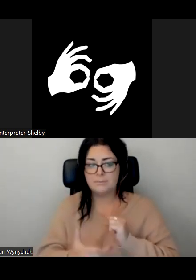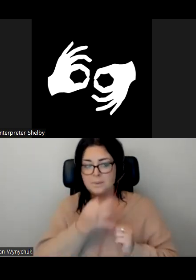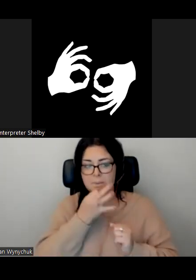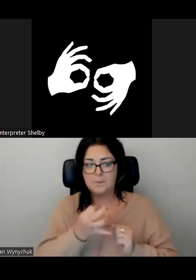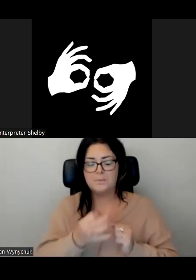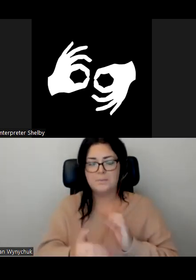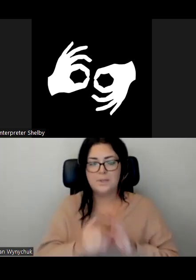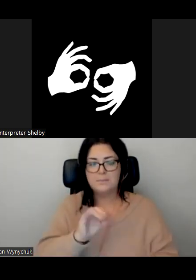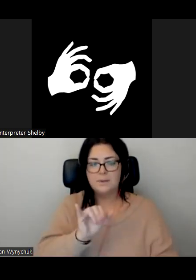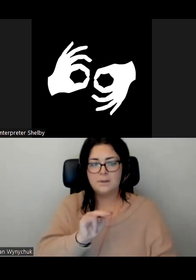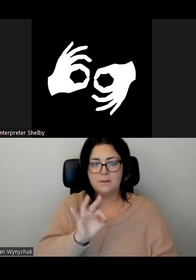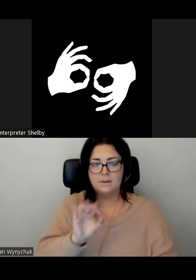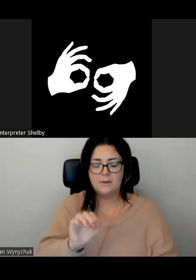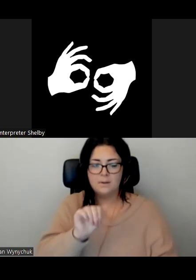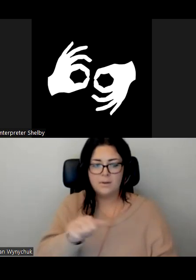at